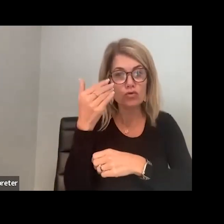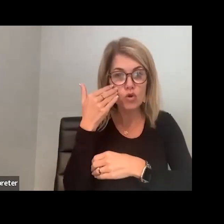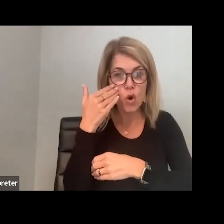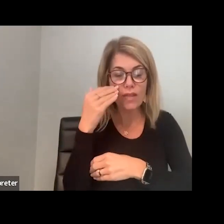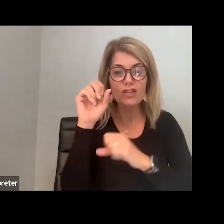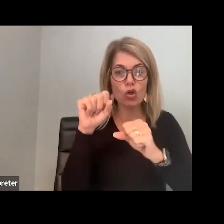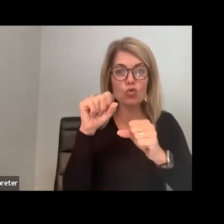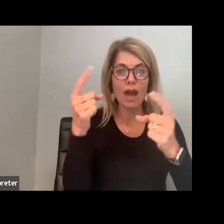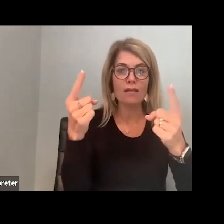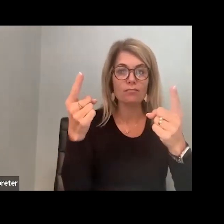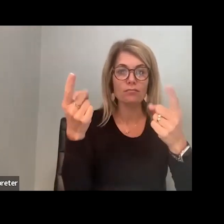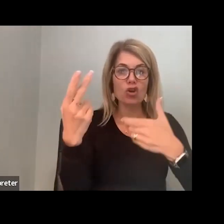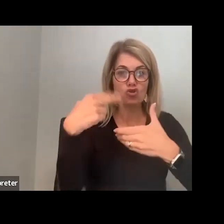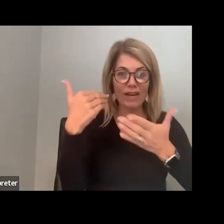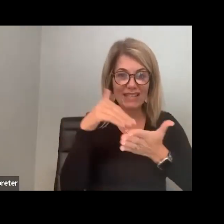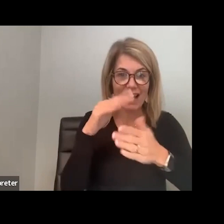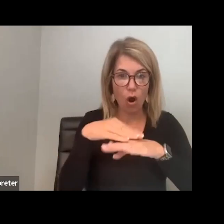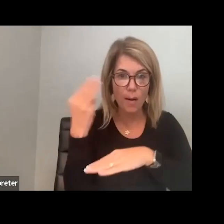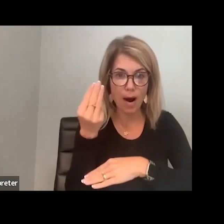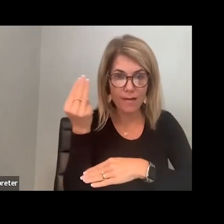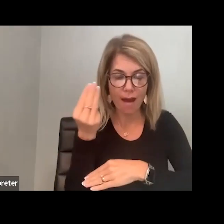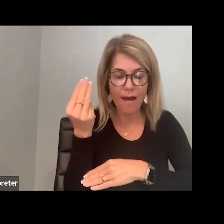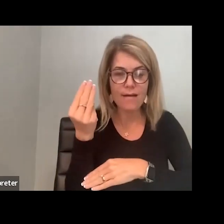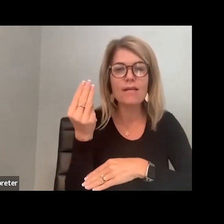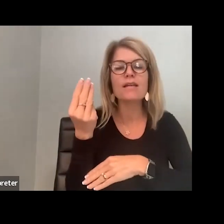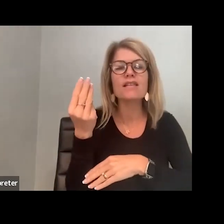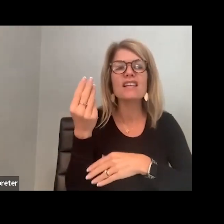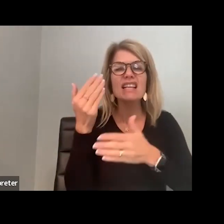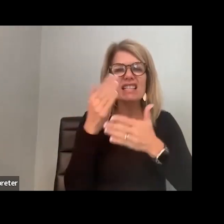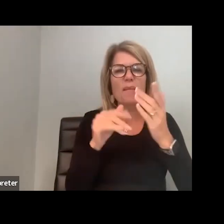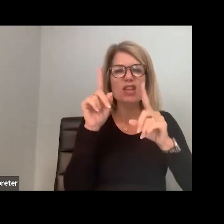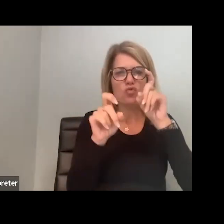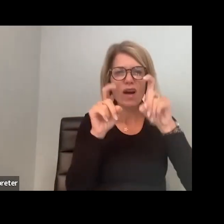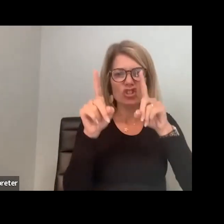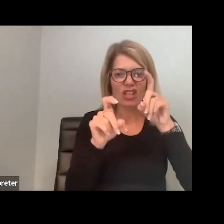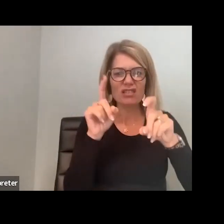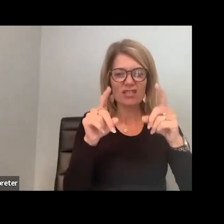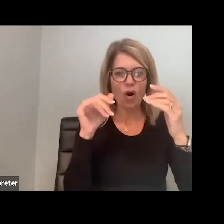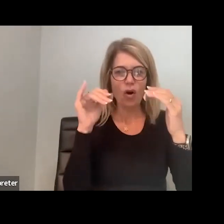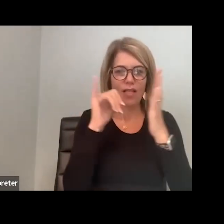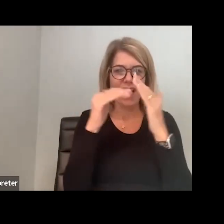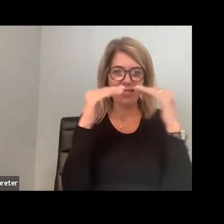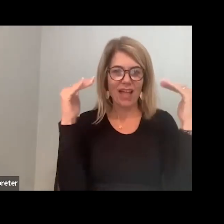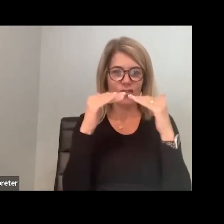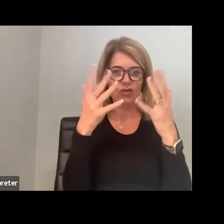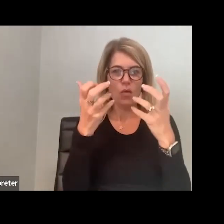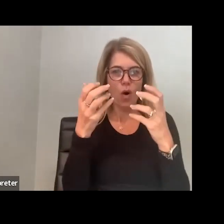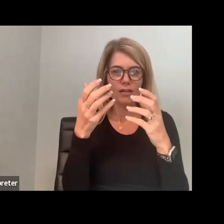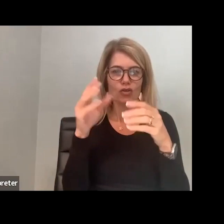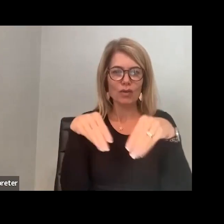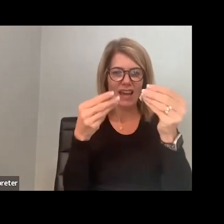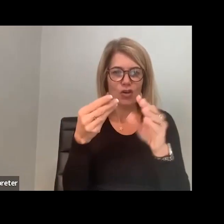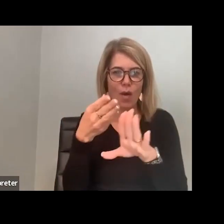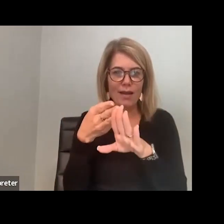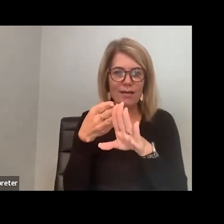come back on Monday. And some of the questions are really at that level. And so I just want to give a little preview and say that